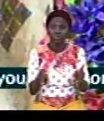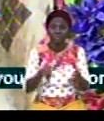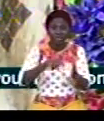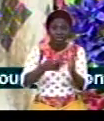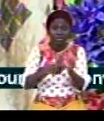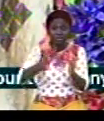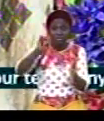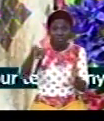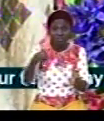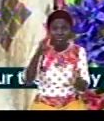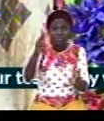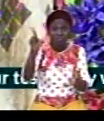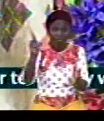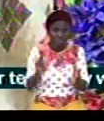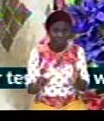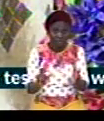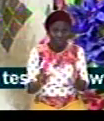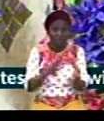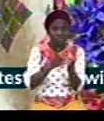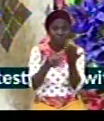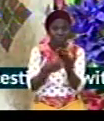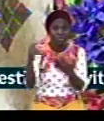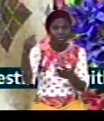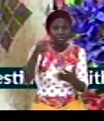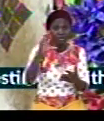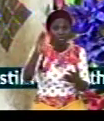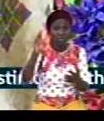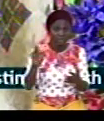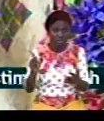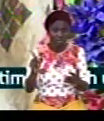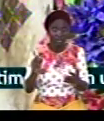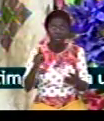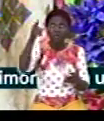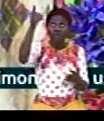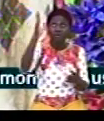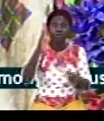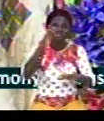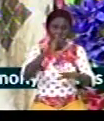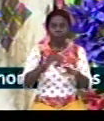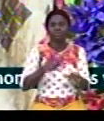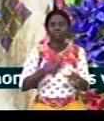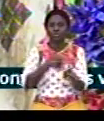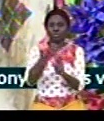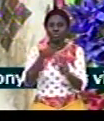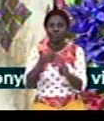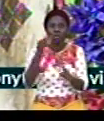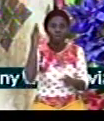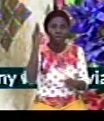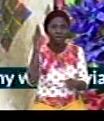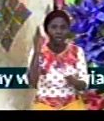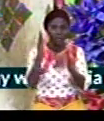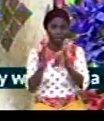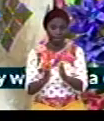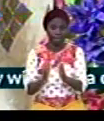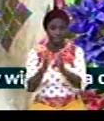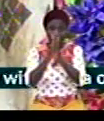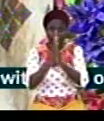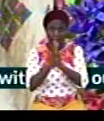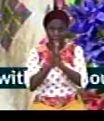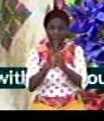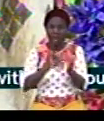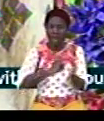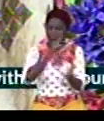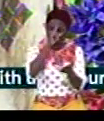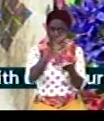edition, God he visited me. When pastor, he pray, I